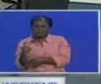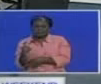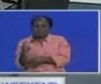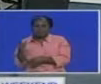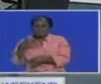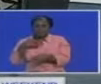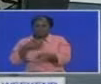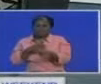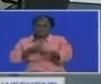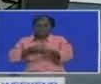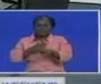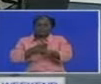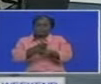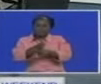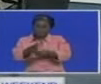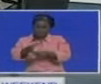of time. Okay.